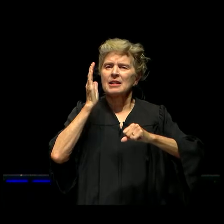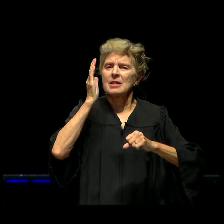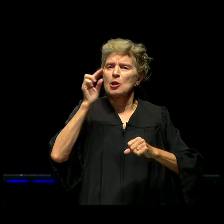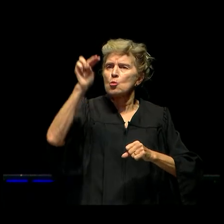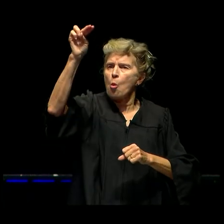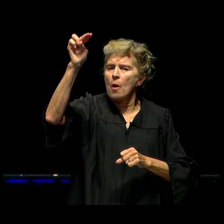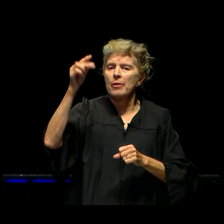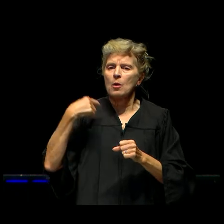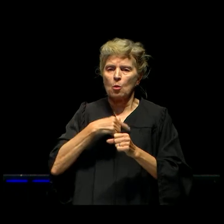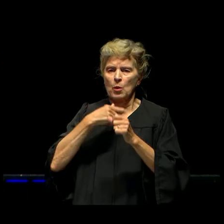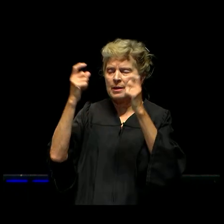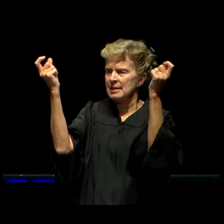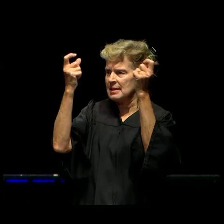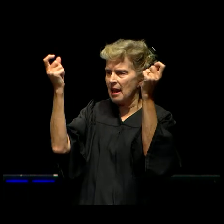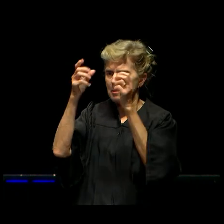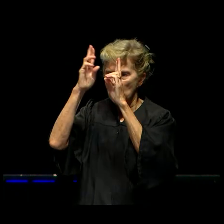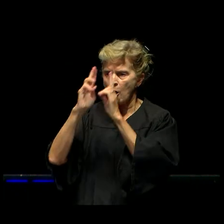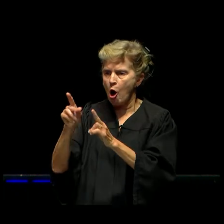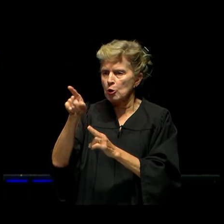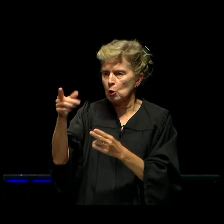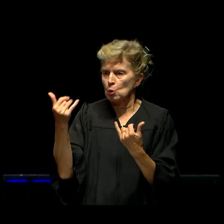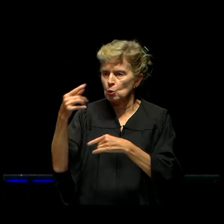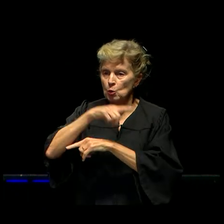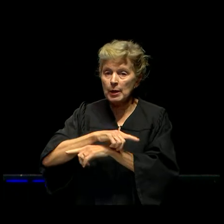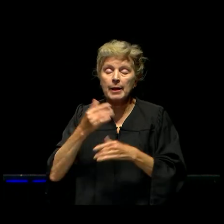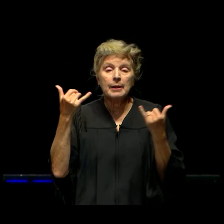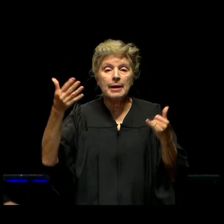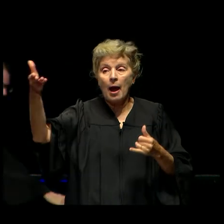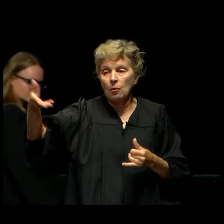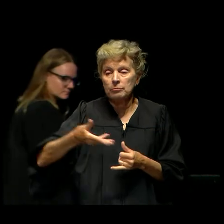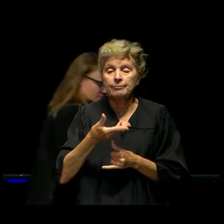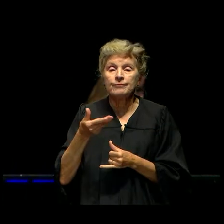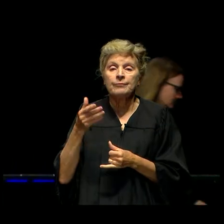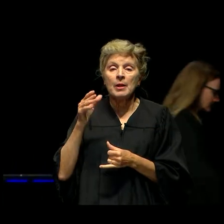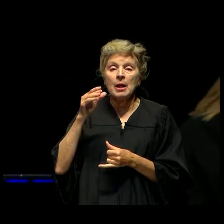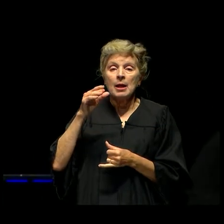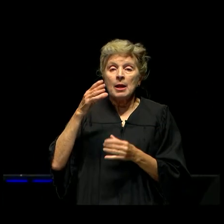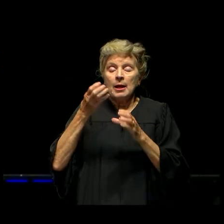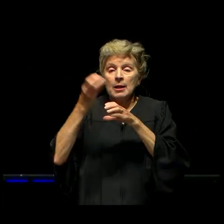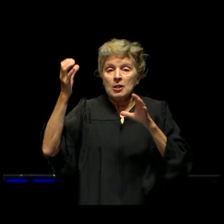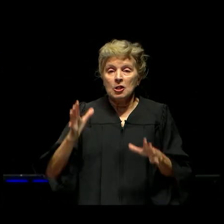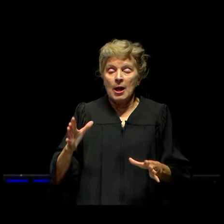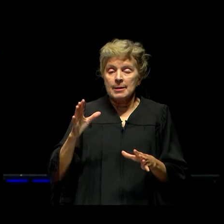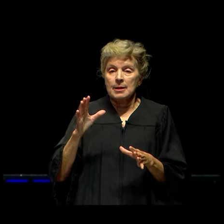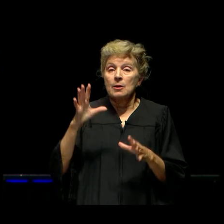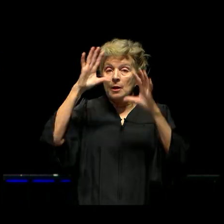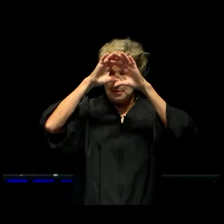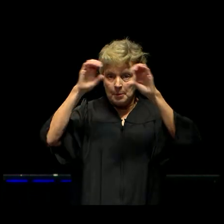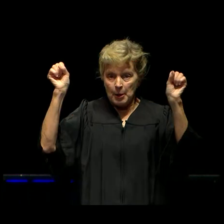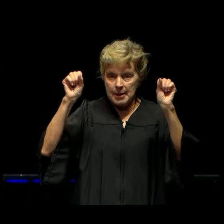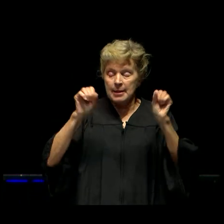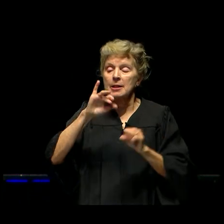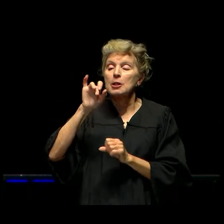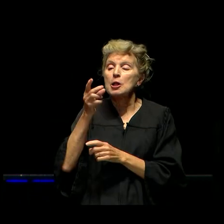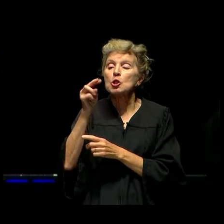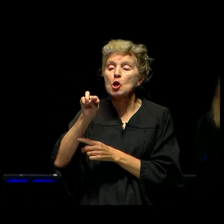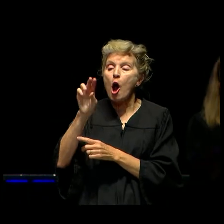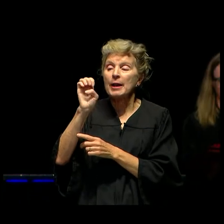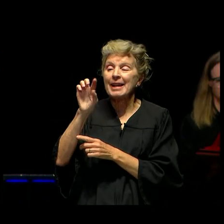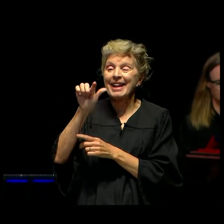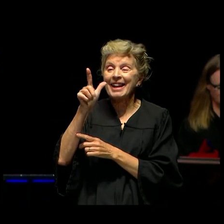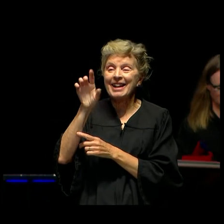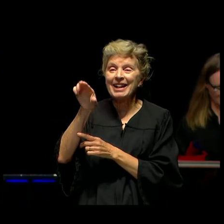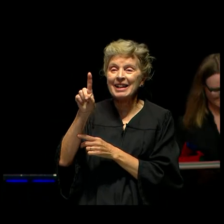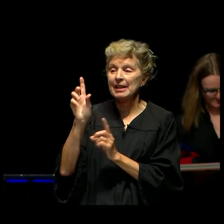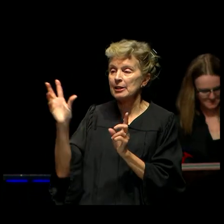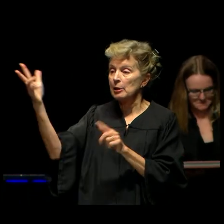generations, we celebrate and honor you today. I would now like to call Chancellor Fukakusa, President Lashmi, and John England to the podium for the